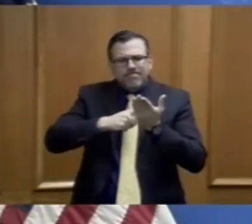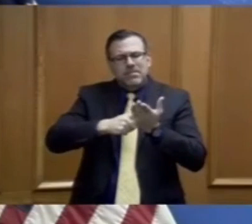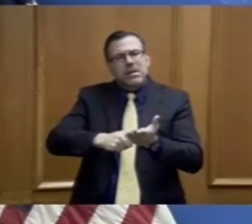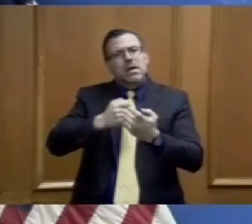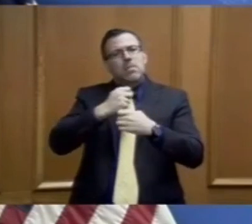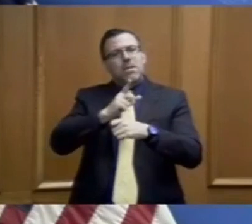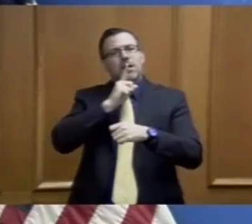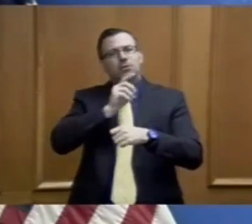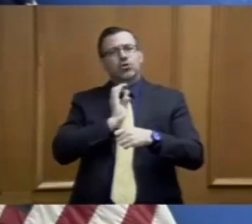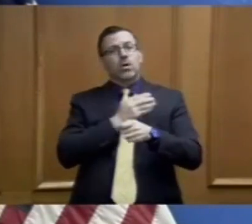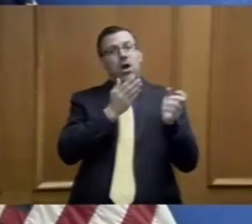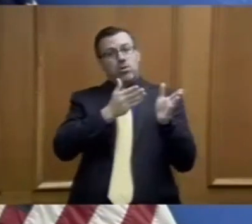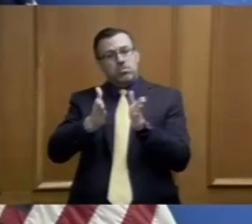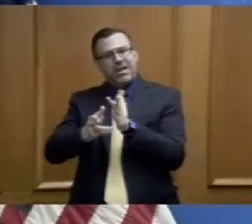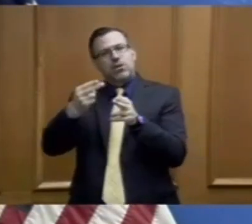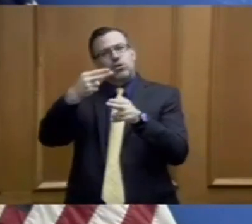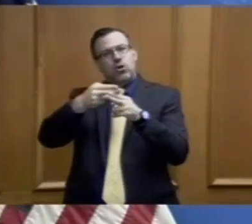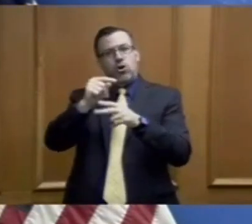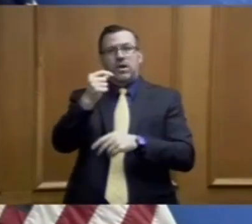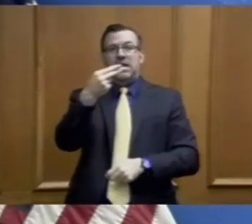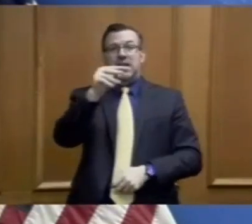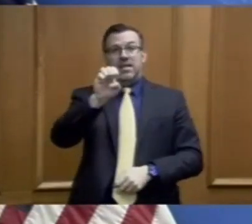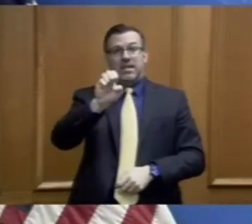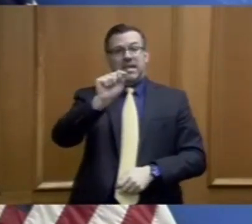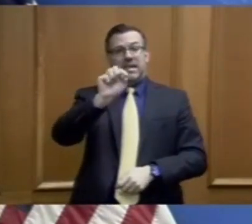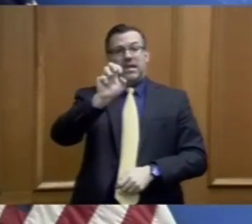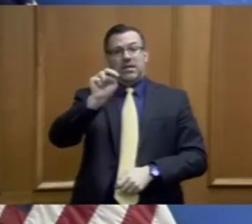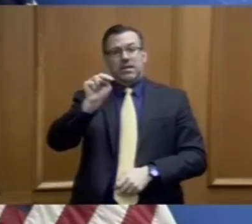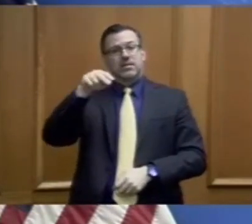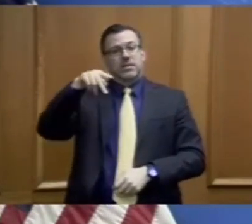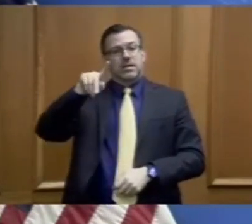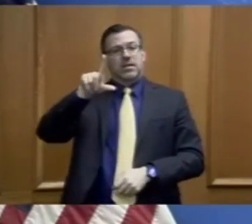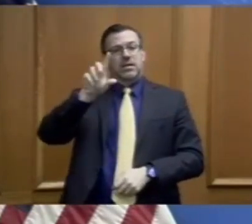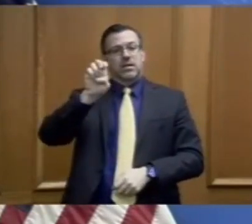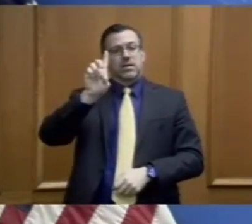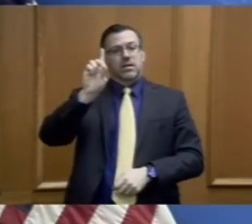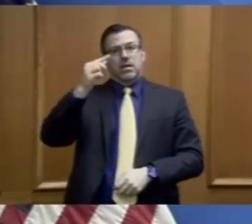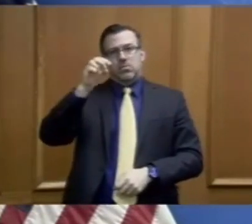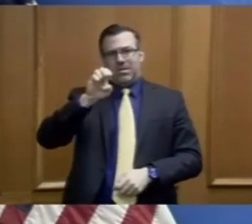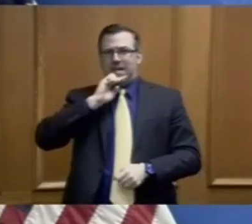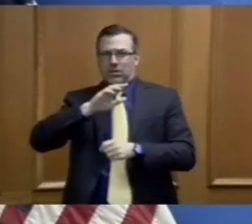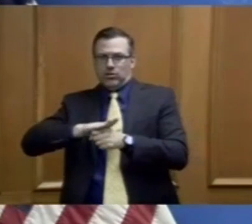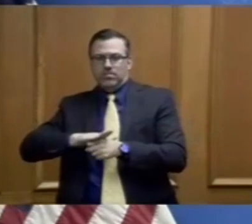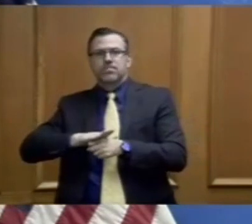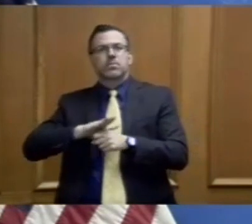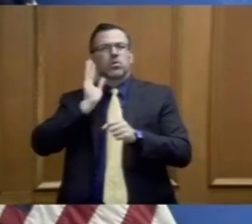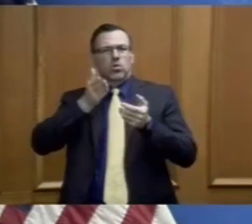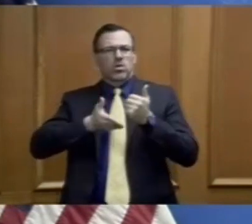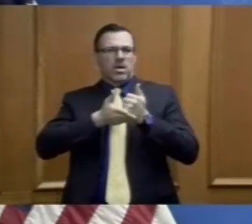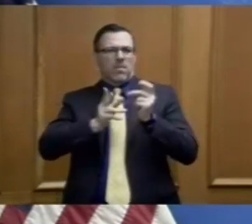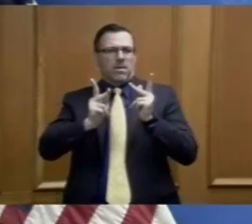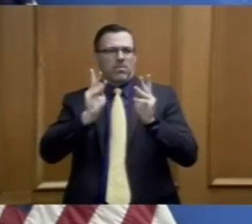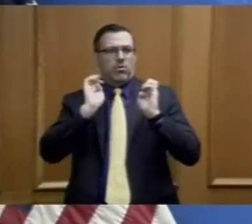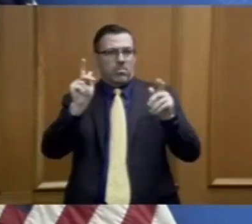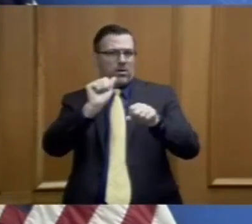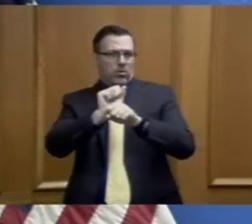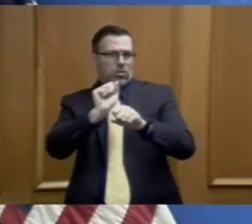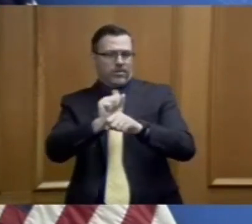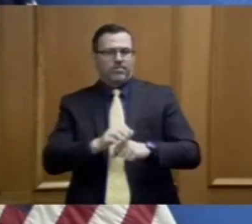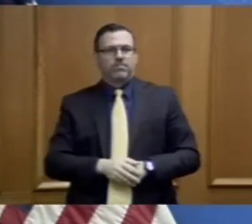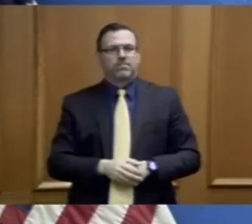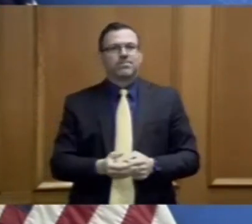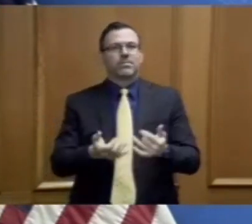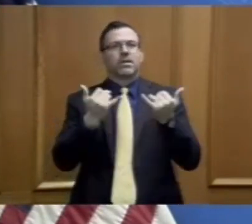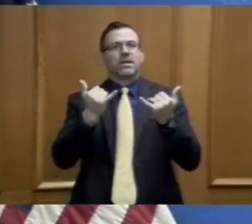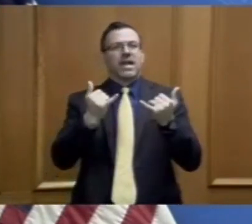is practical and effective, will protect lives, and allow Tennesseans to go back to work. And now I want to invite